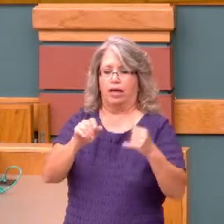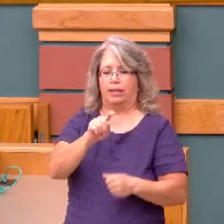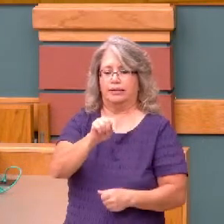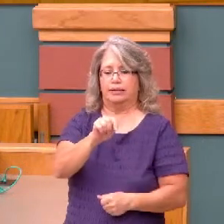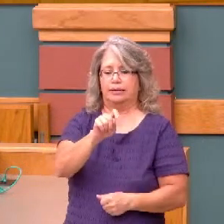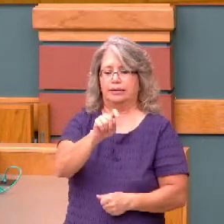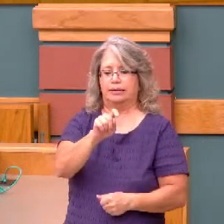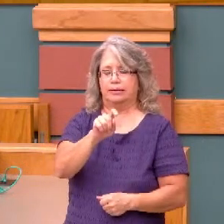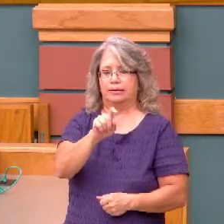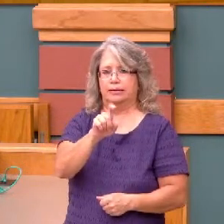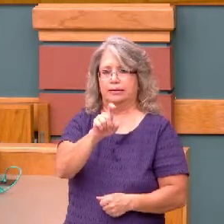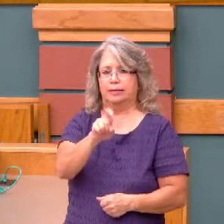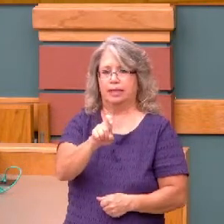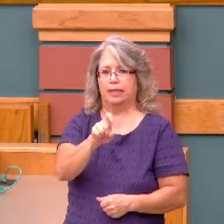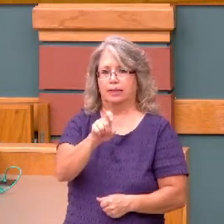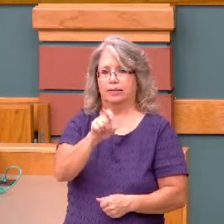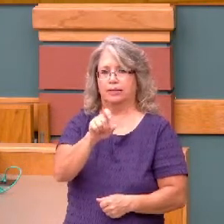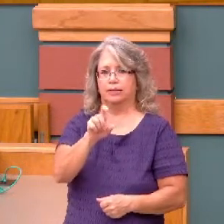textdmv.gov.